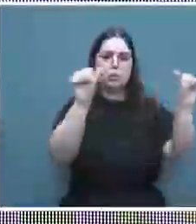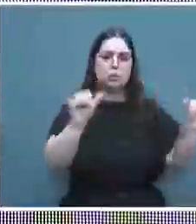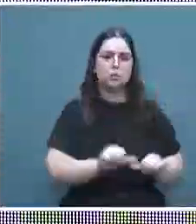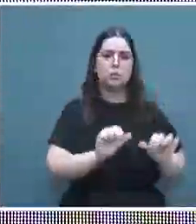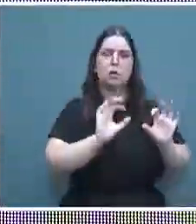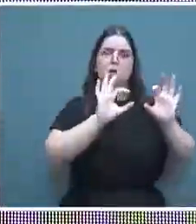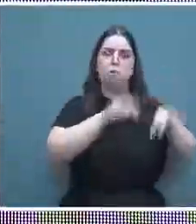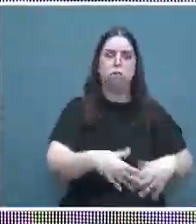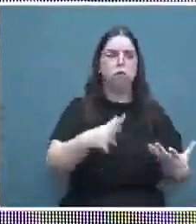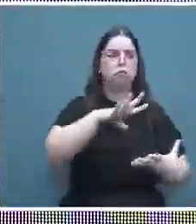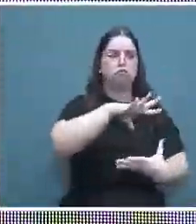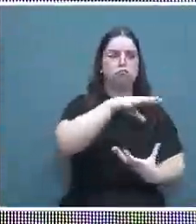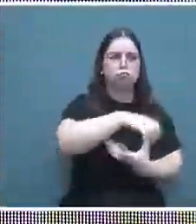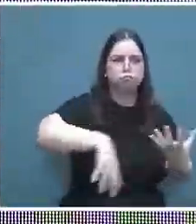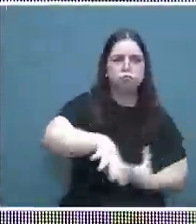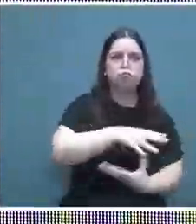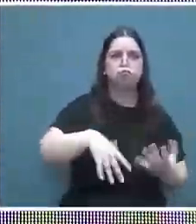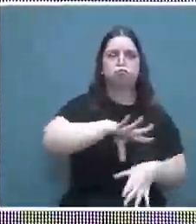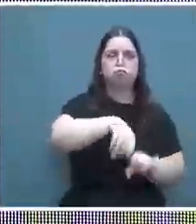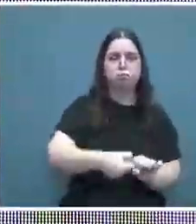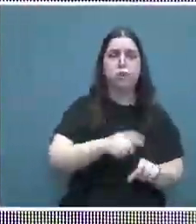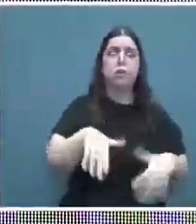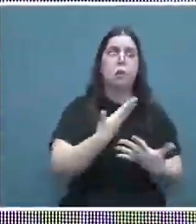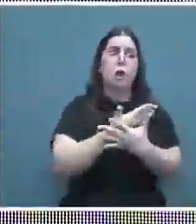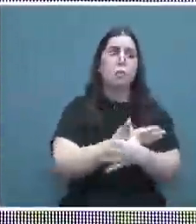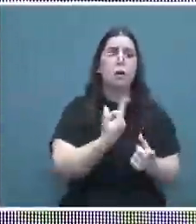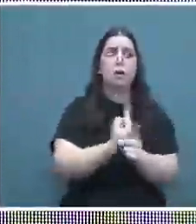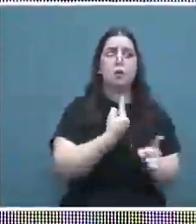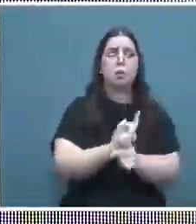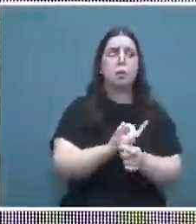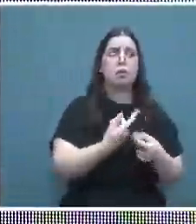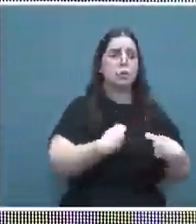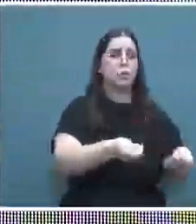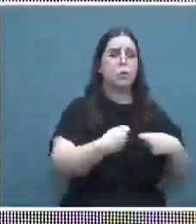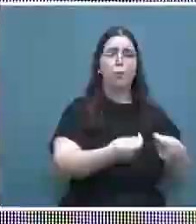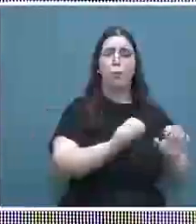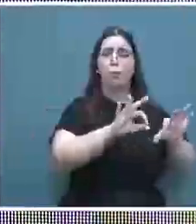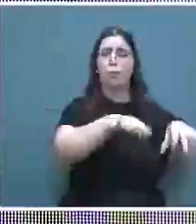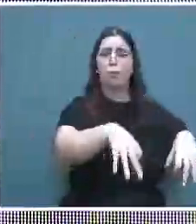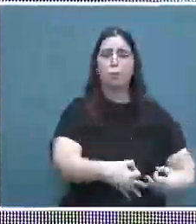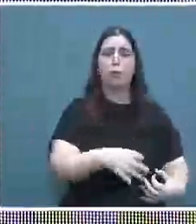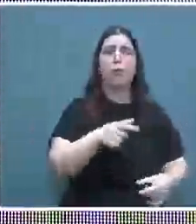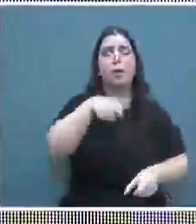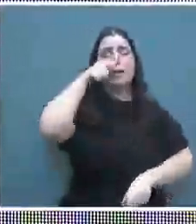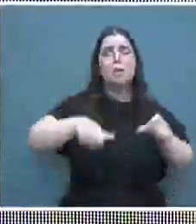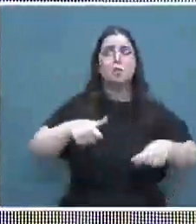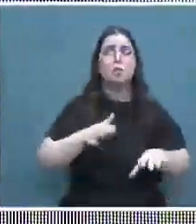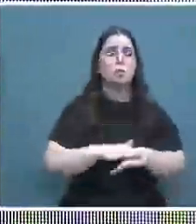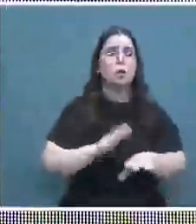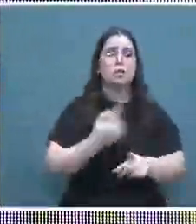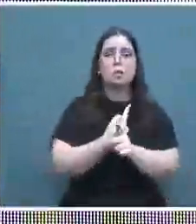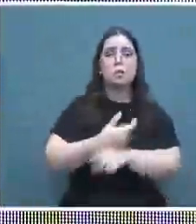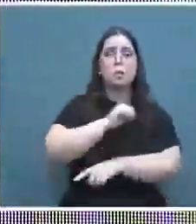lost a lot of money into investing in some pyramidal schemes. And then people, because they're losing everything, went on the street.